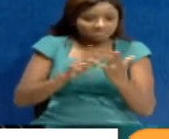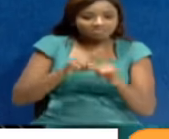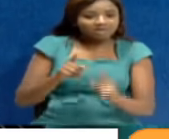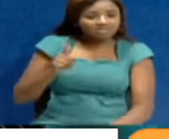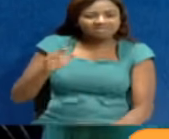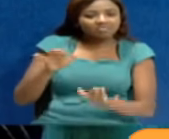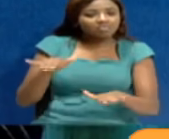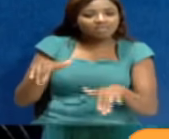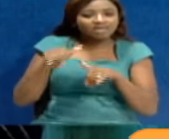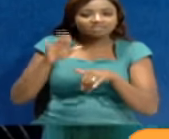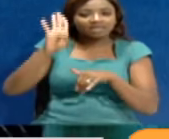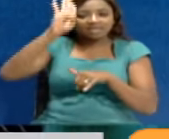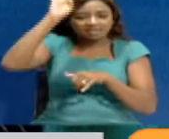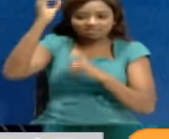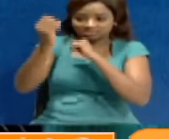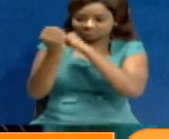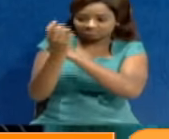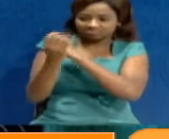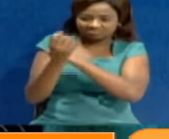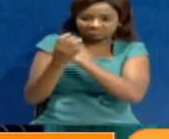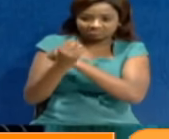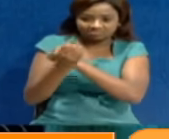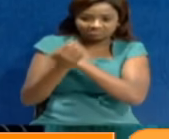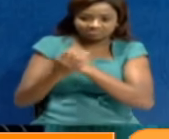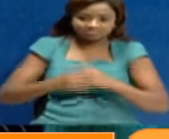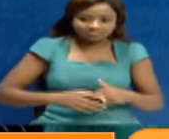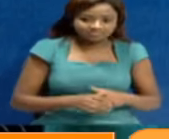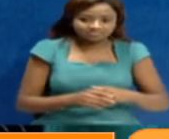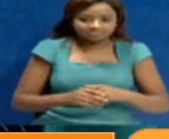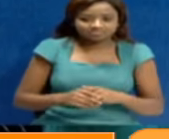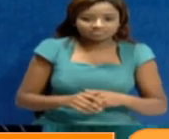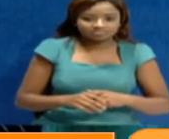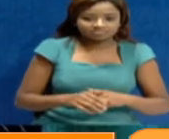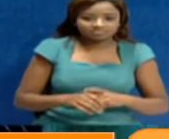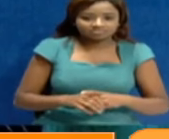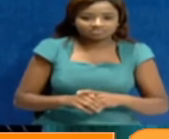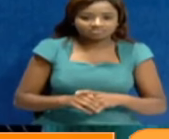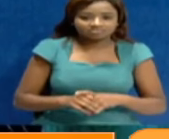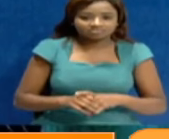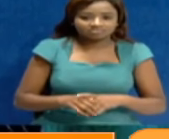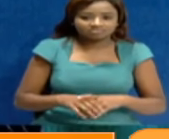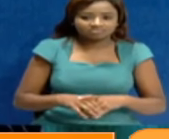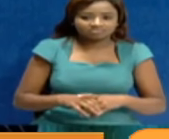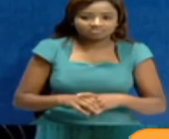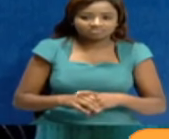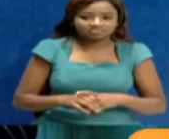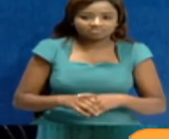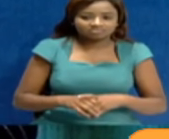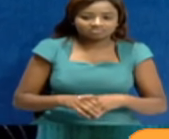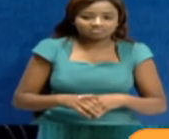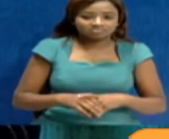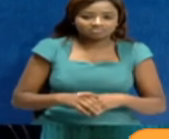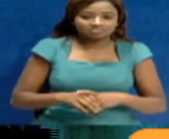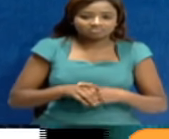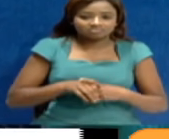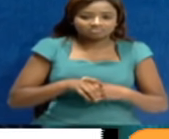Honorable Attorney General. So to that extent, I'm happy to permit him for the errors that he made, that for the innocent mistakes that he